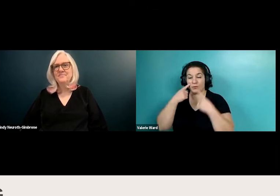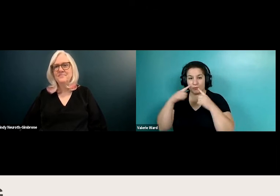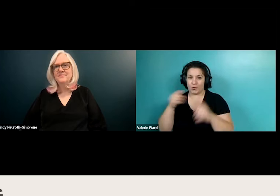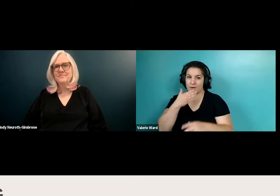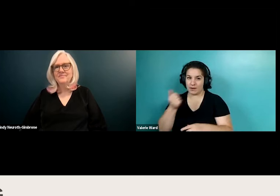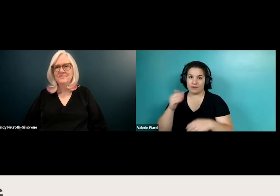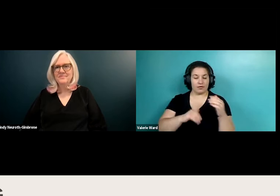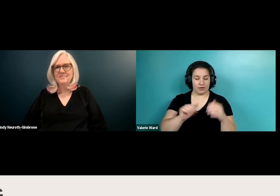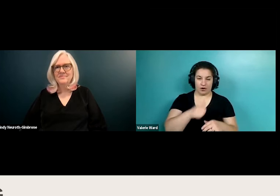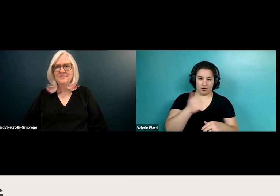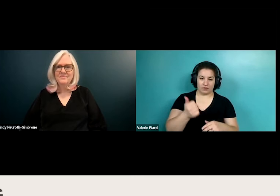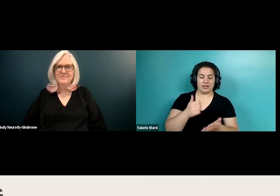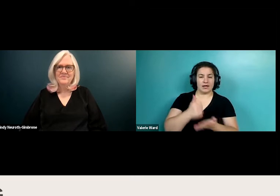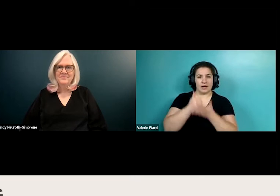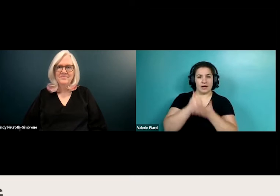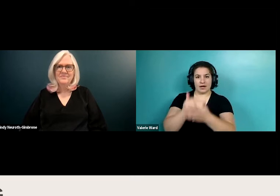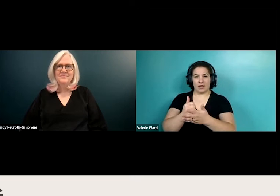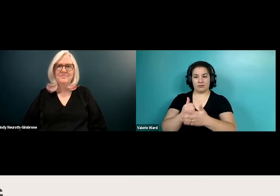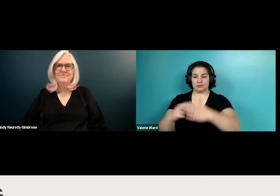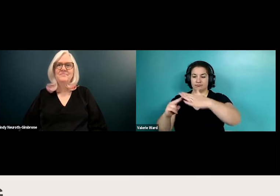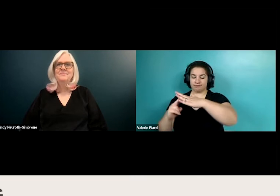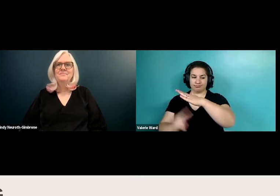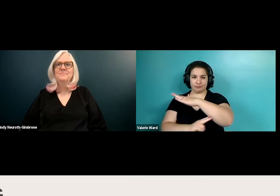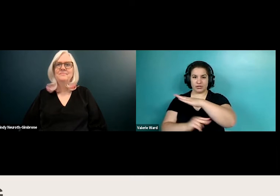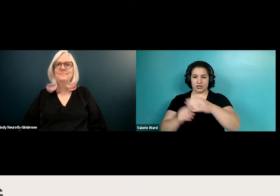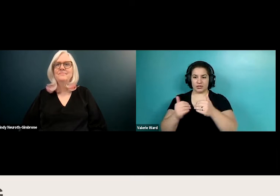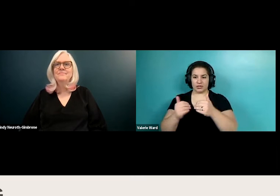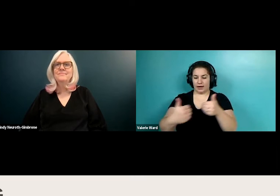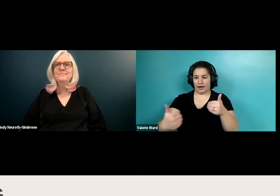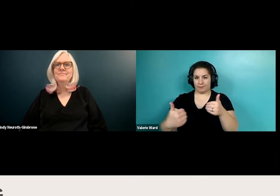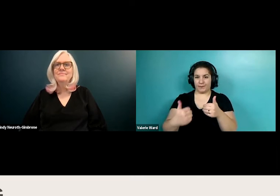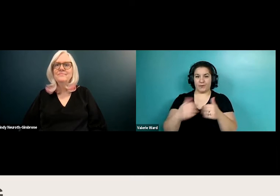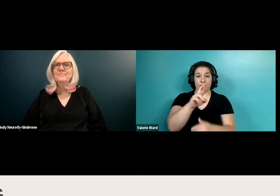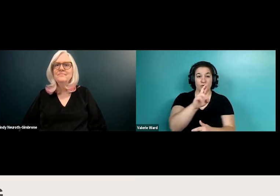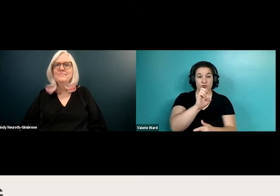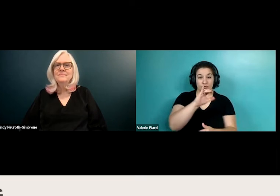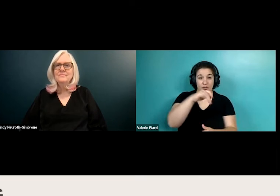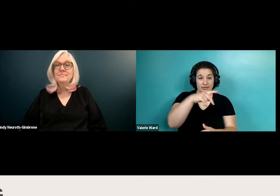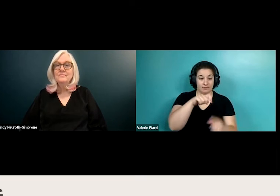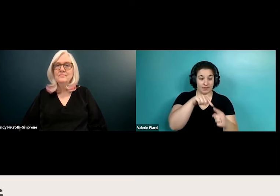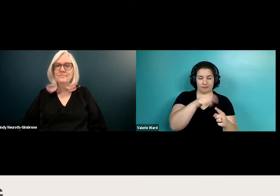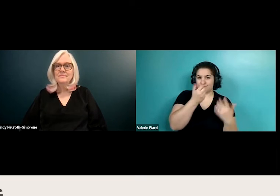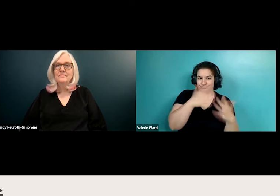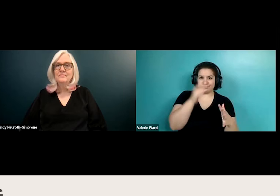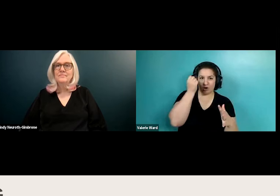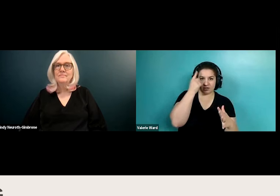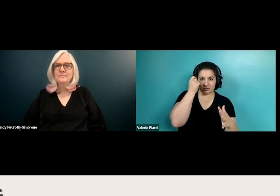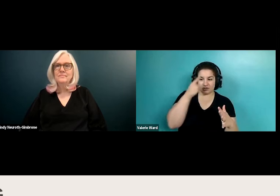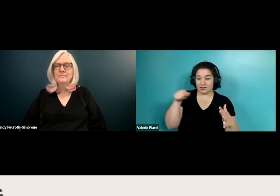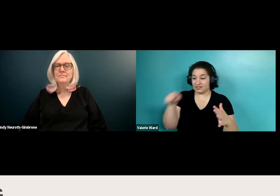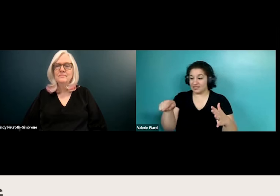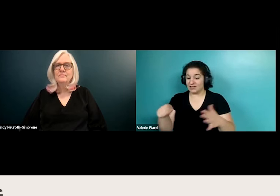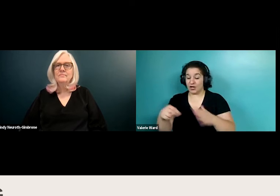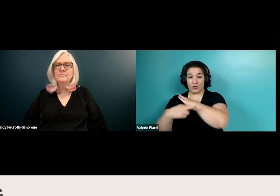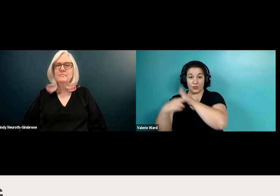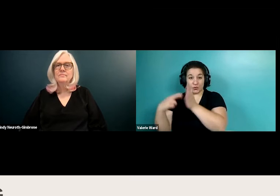helps bridge the gap from the idea of a recipe, something that they already understand, to the concept of research, which is also an